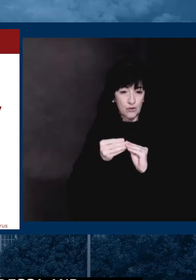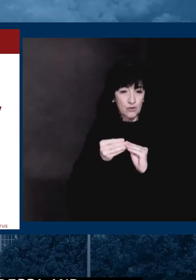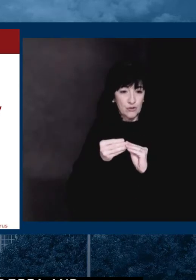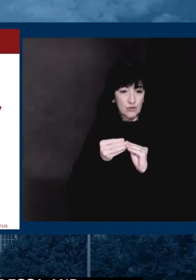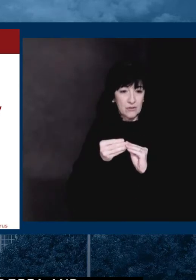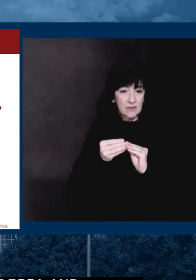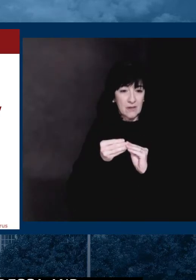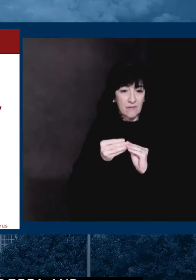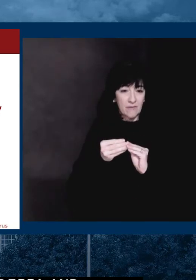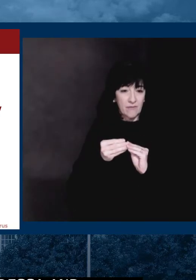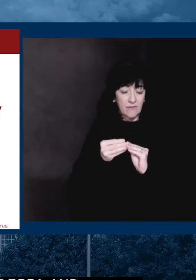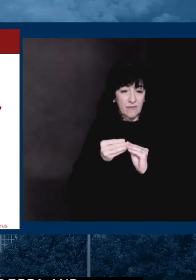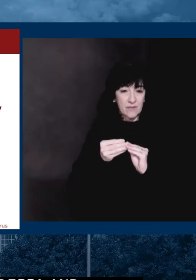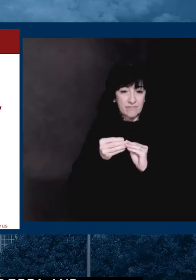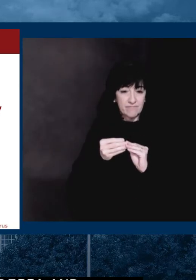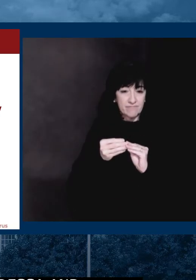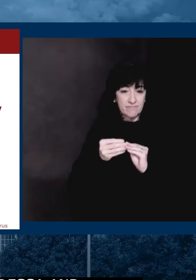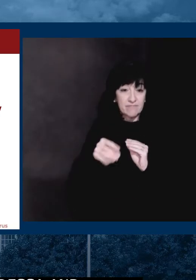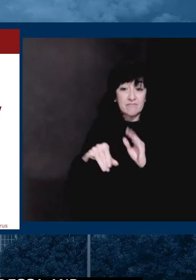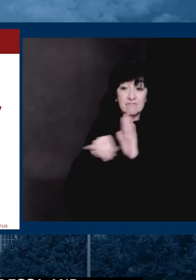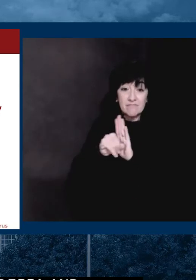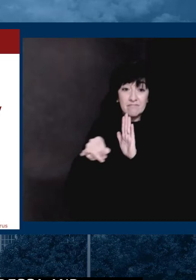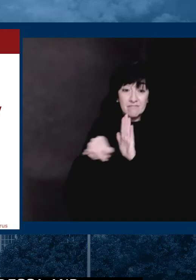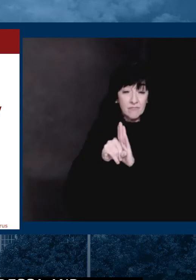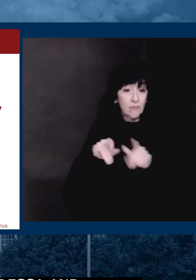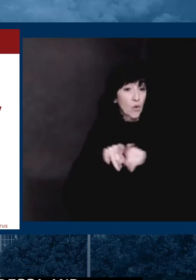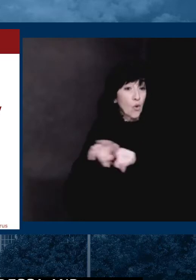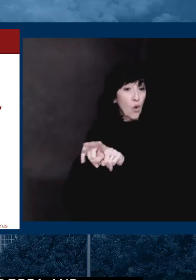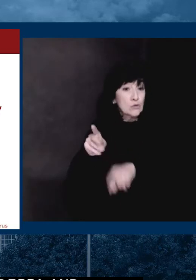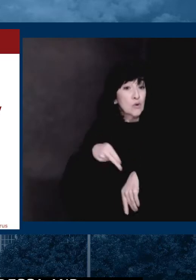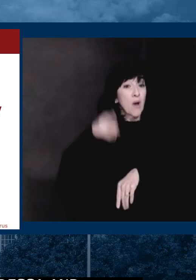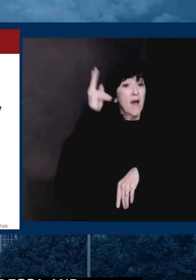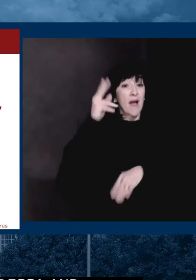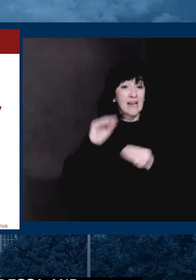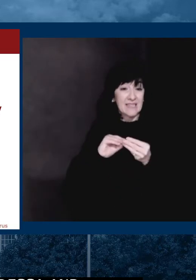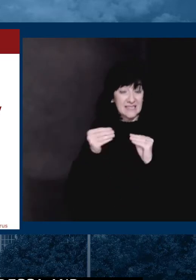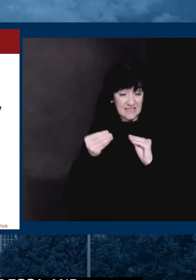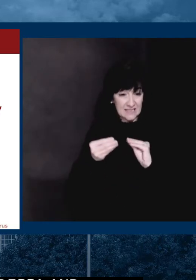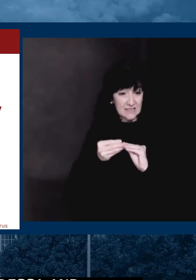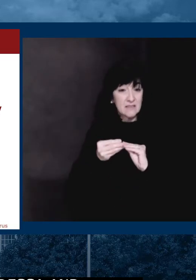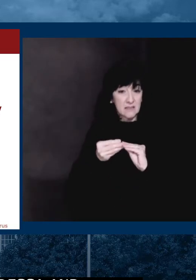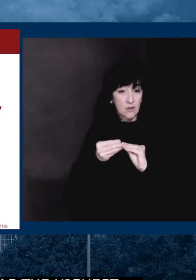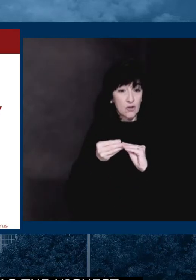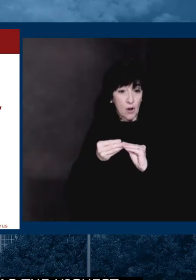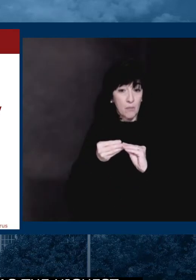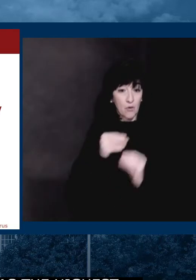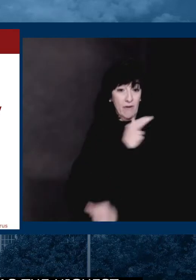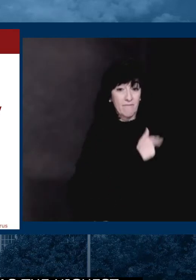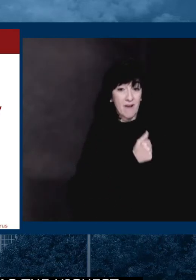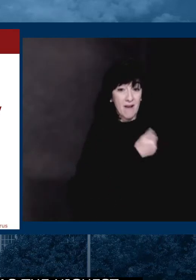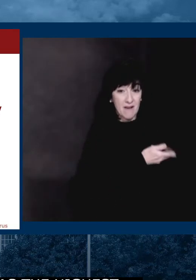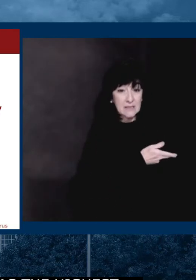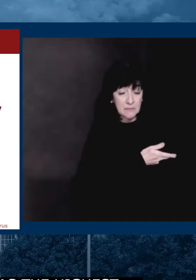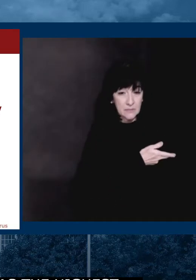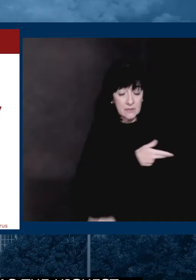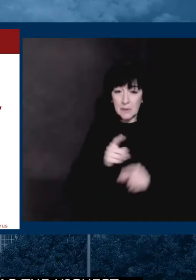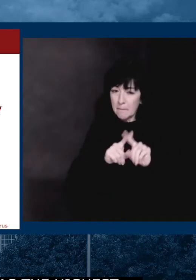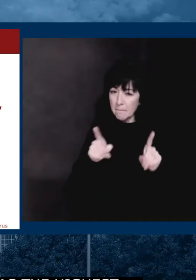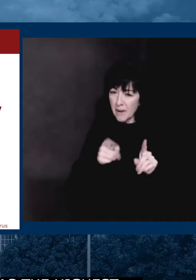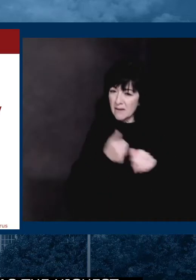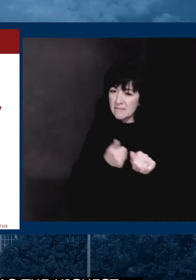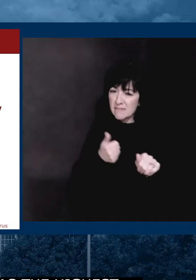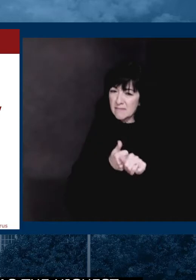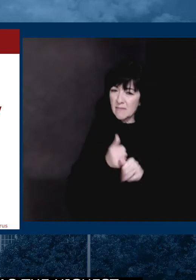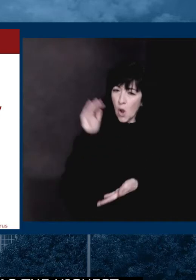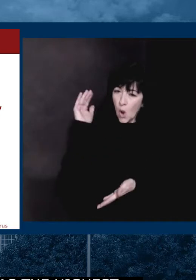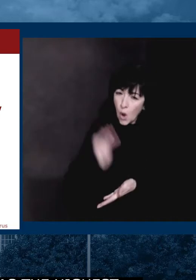the highest hospitalization rates, and still the lowest testing. So again, we want to continue